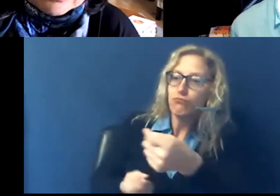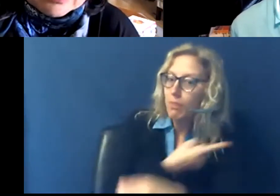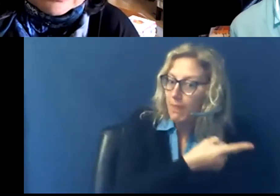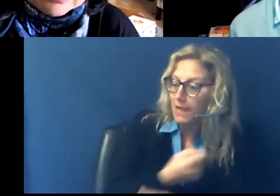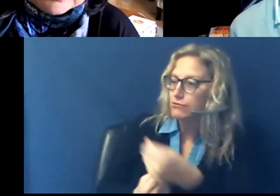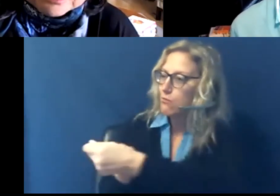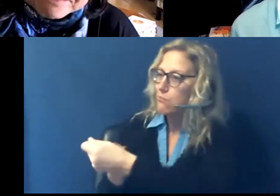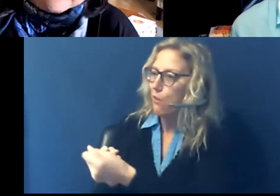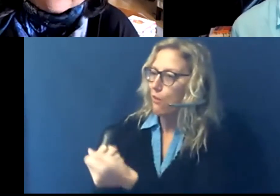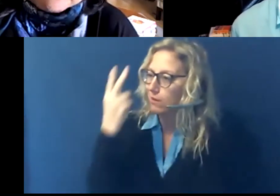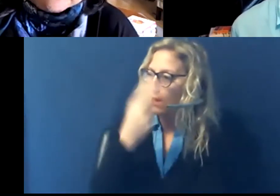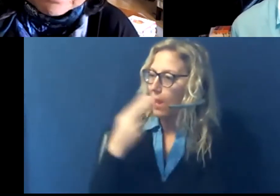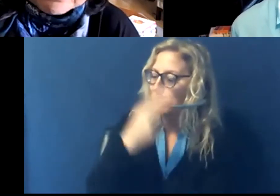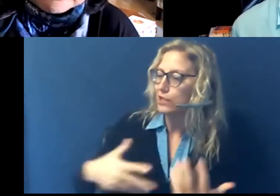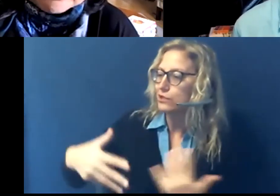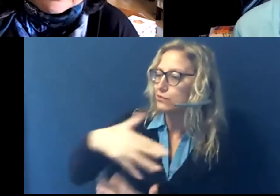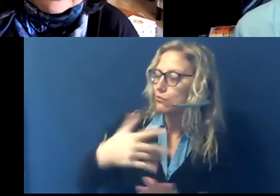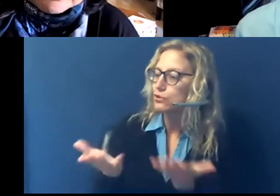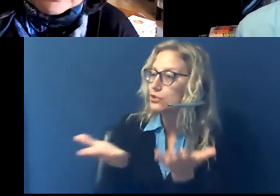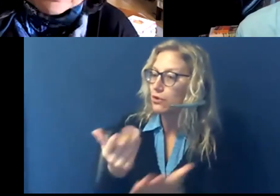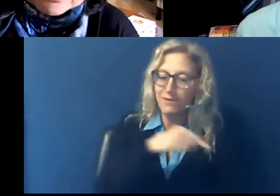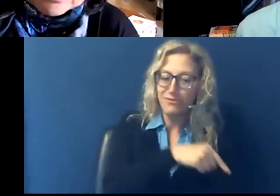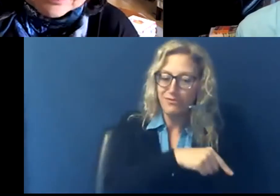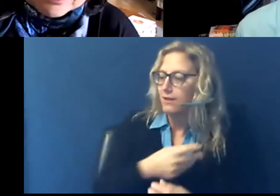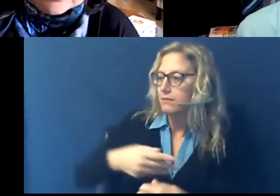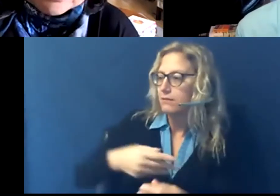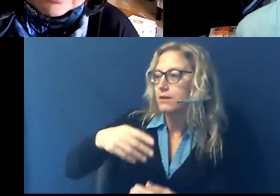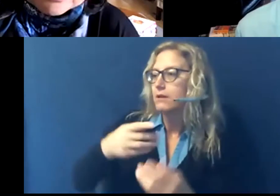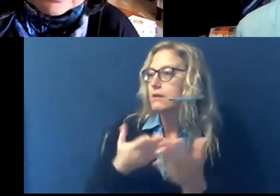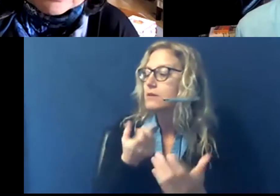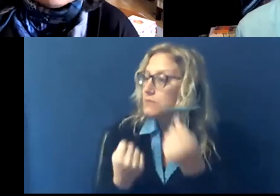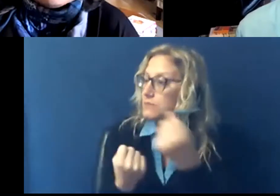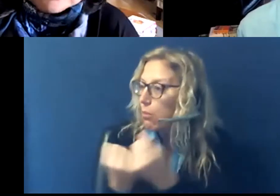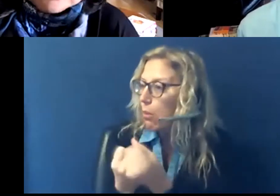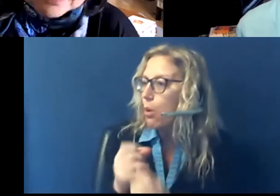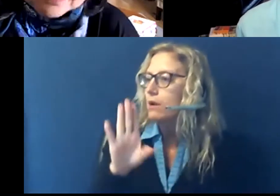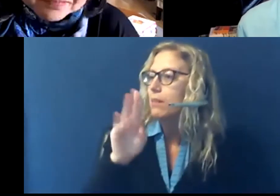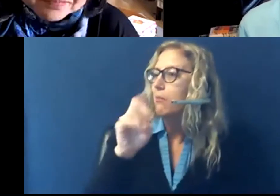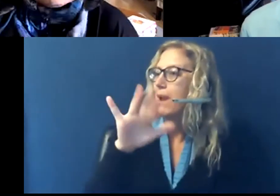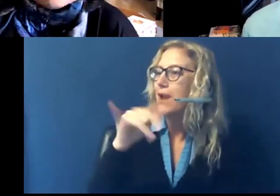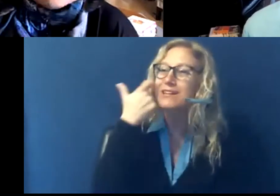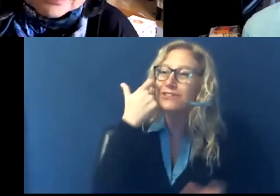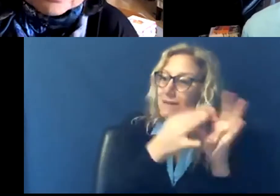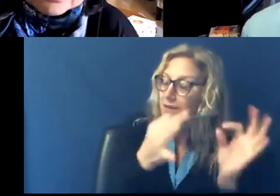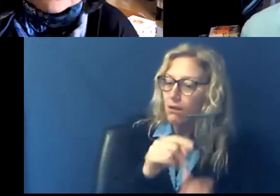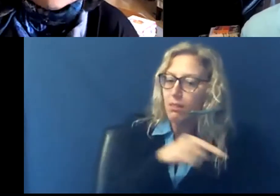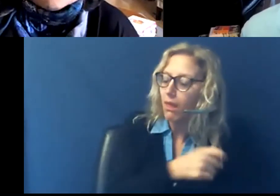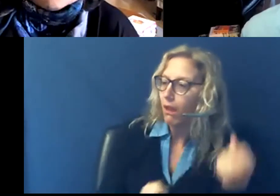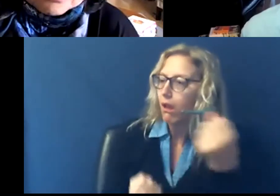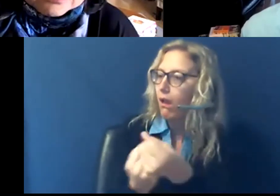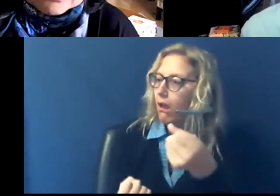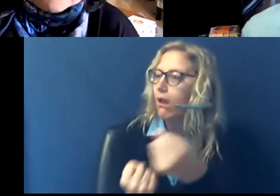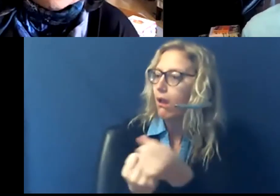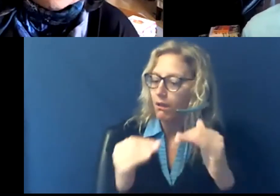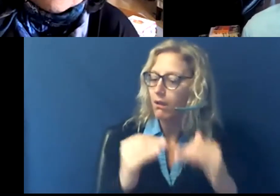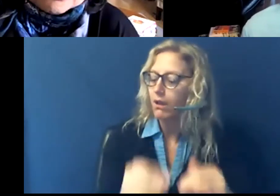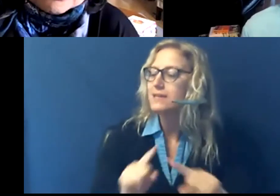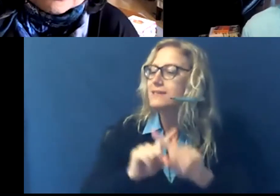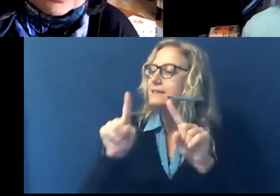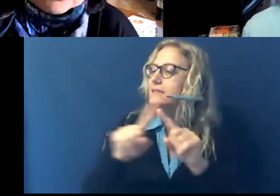Services. The Trump administration came in support of the bakery. It's coming in a whole bunch of lower court